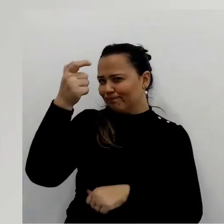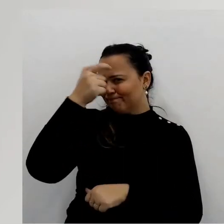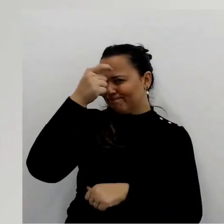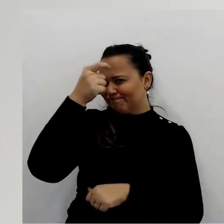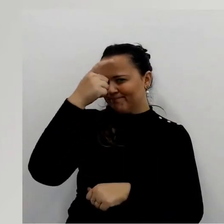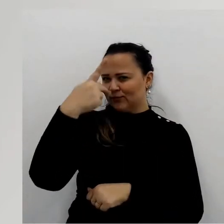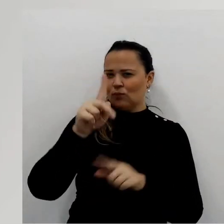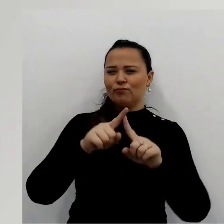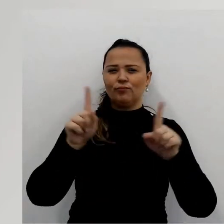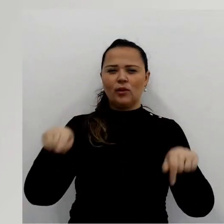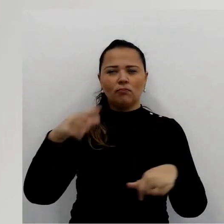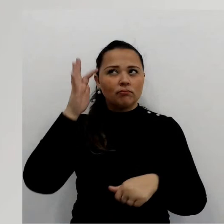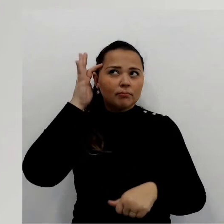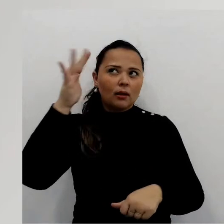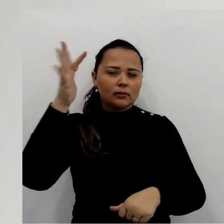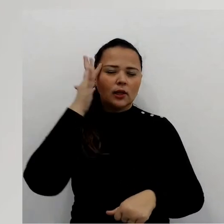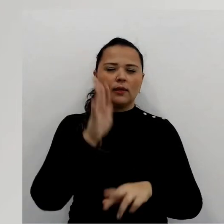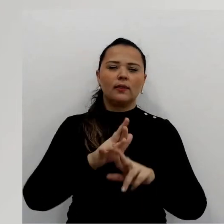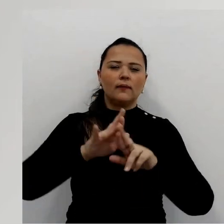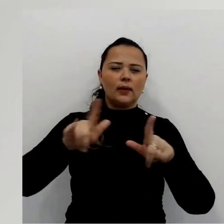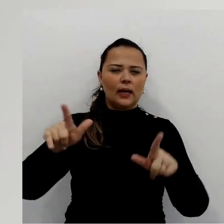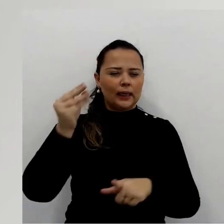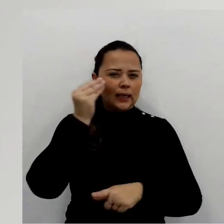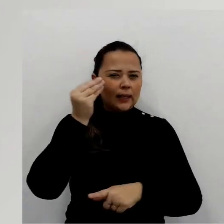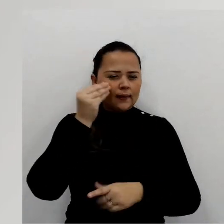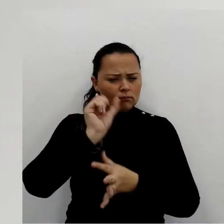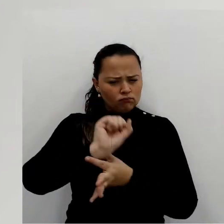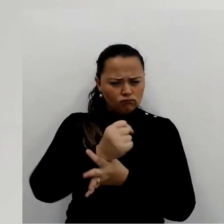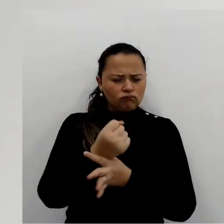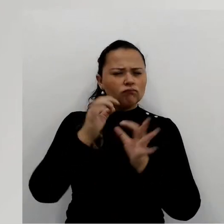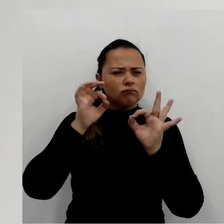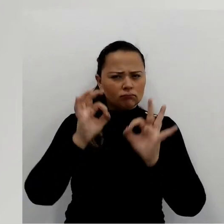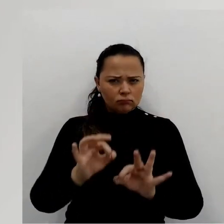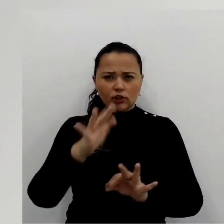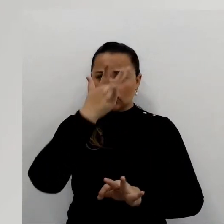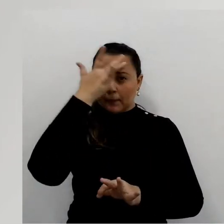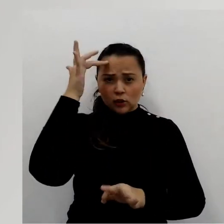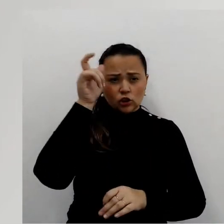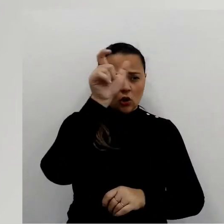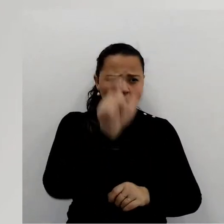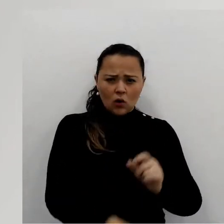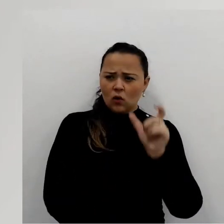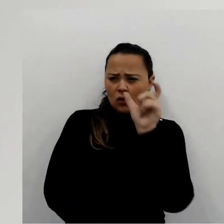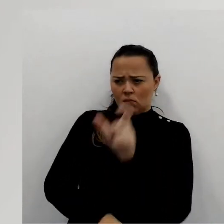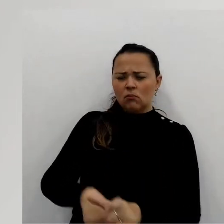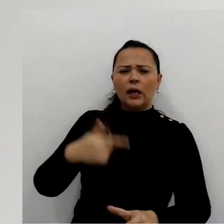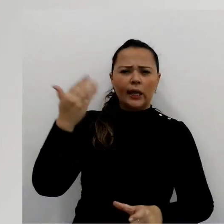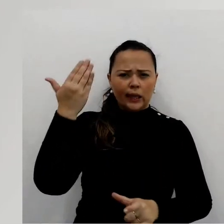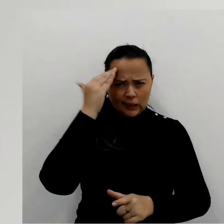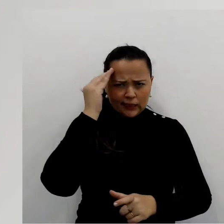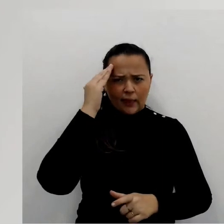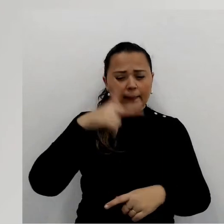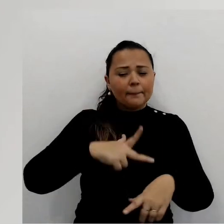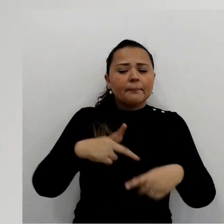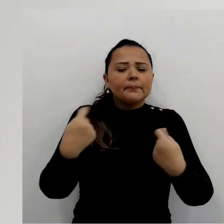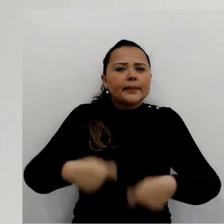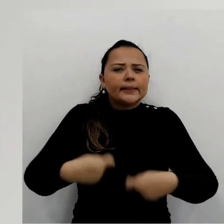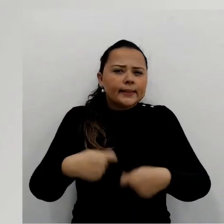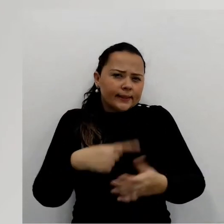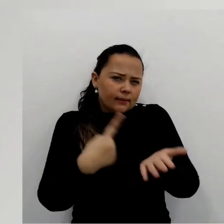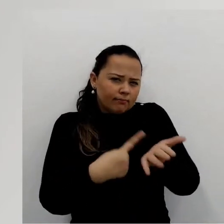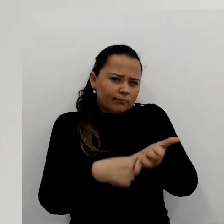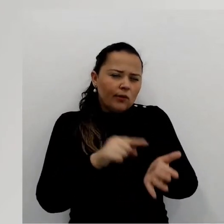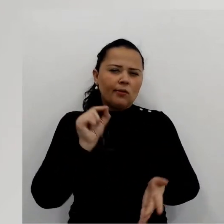to ensure that people understand this needs to be done. The next thing you need to do is find